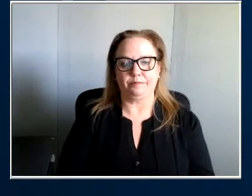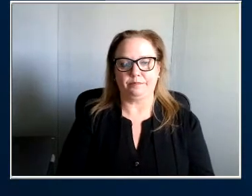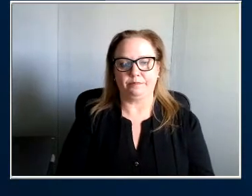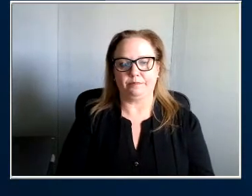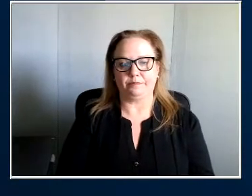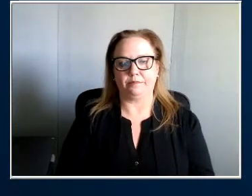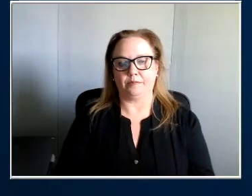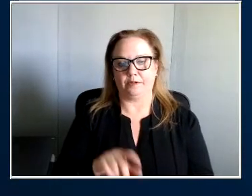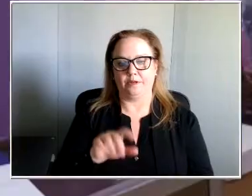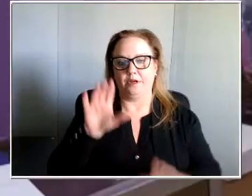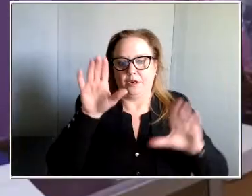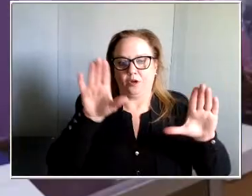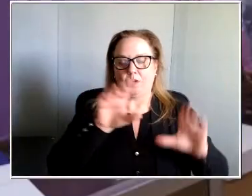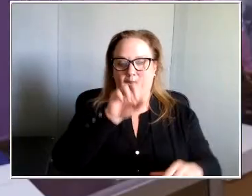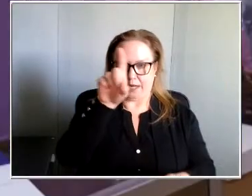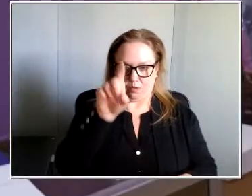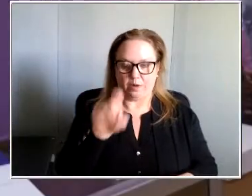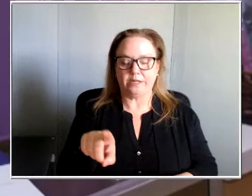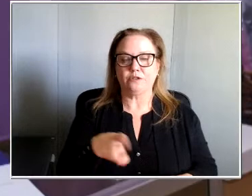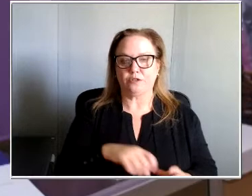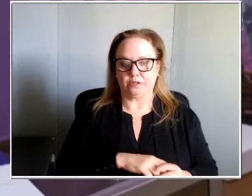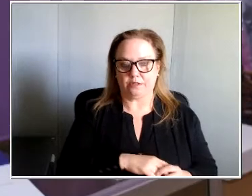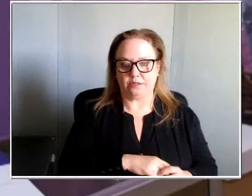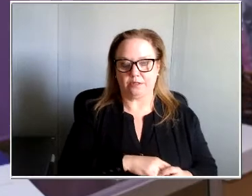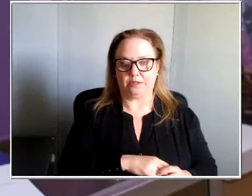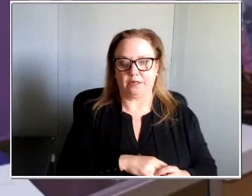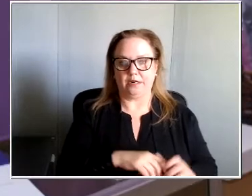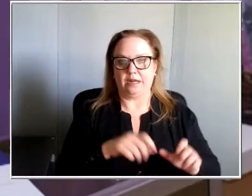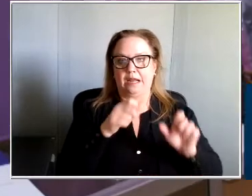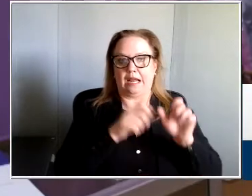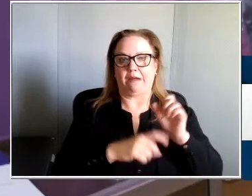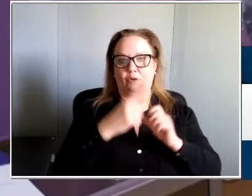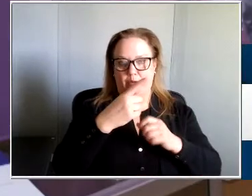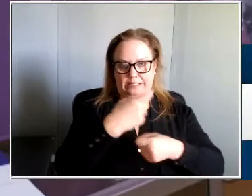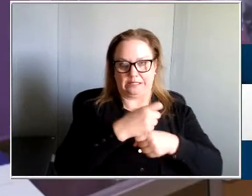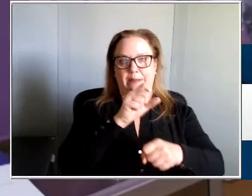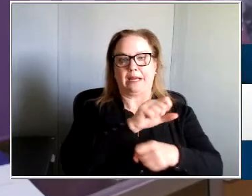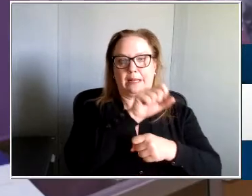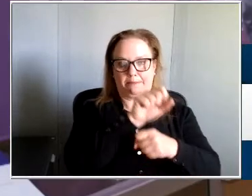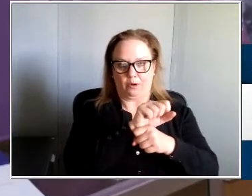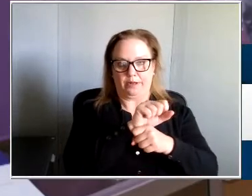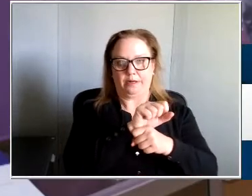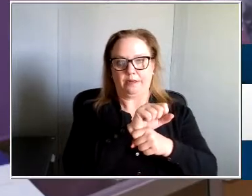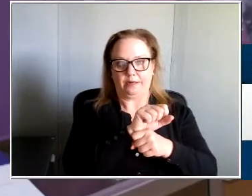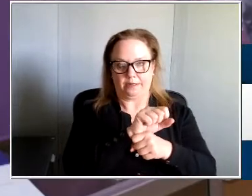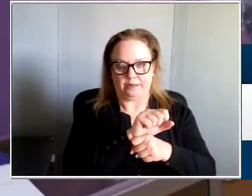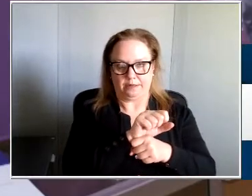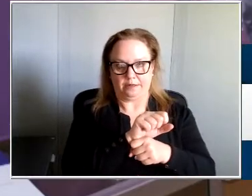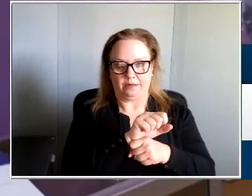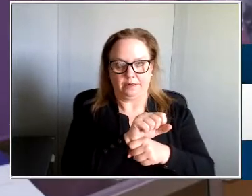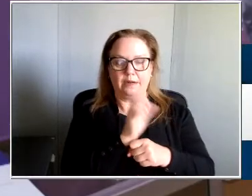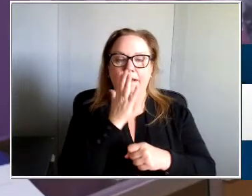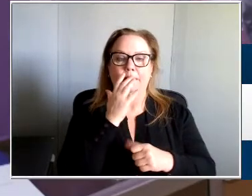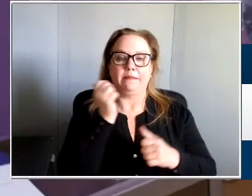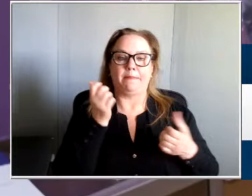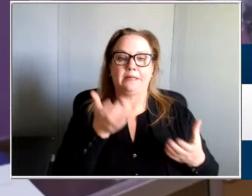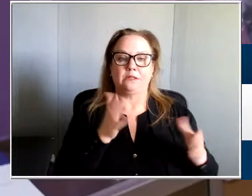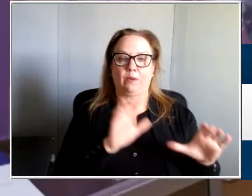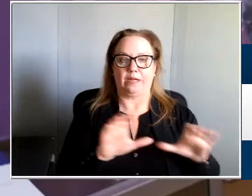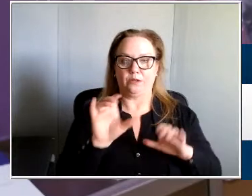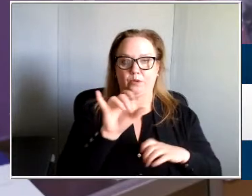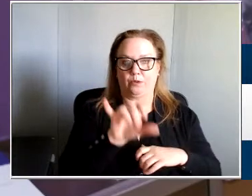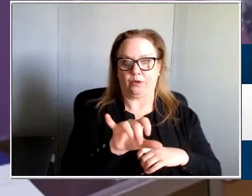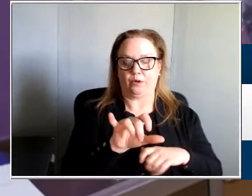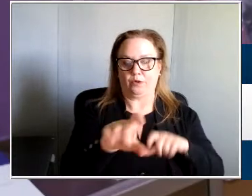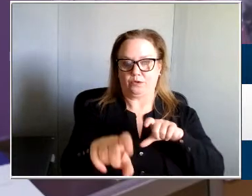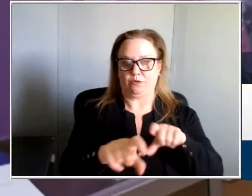Yes, great question. Everyone needs an appointment. The best way to do that is to